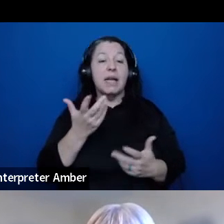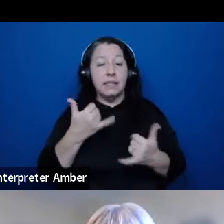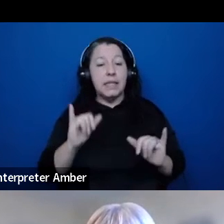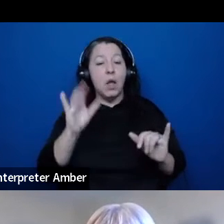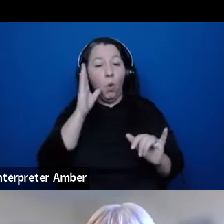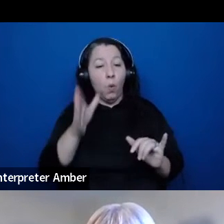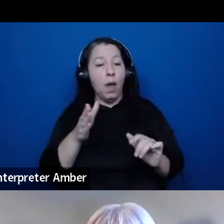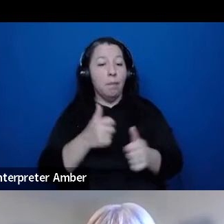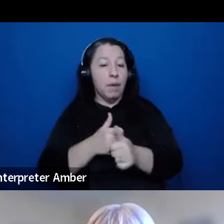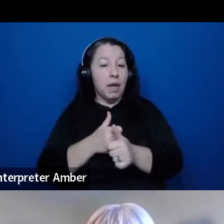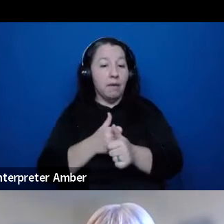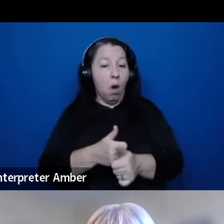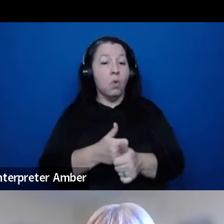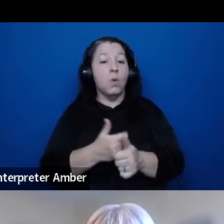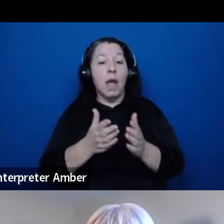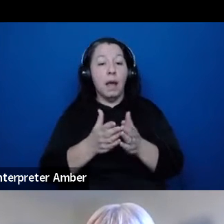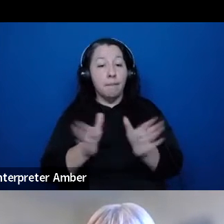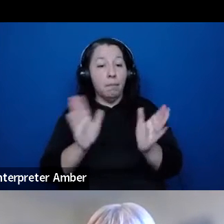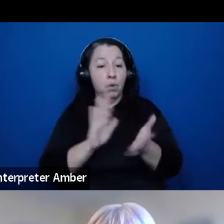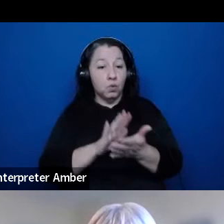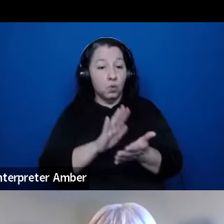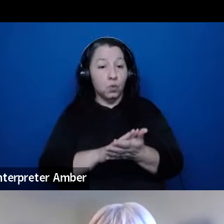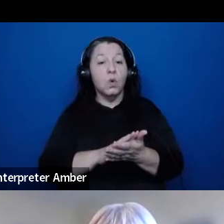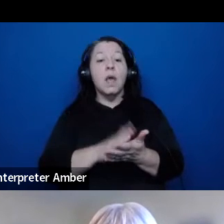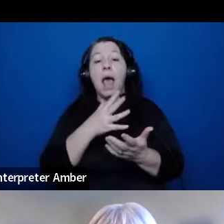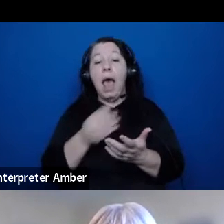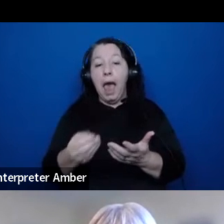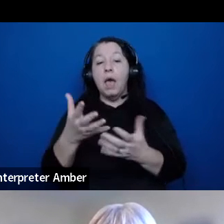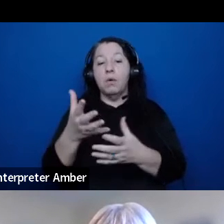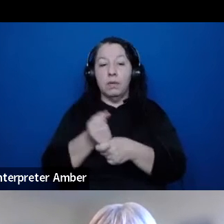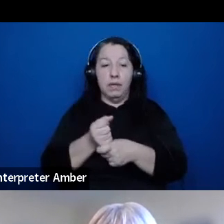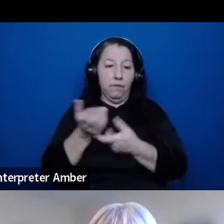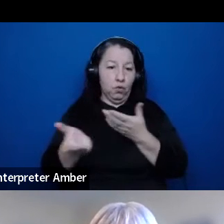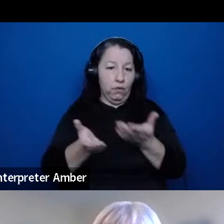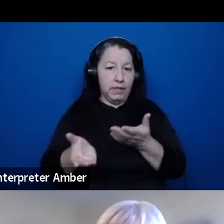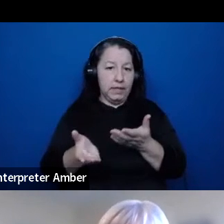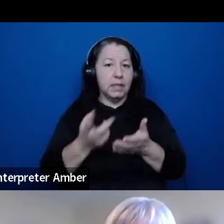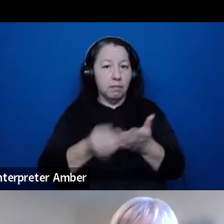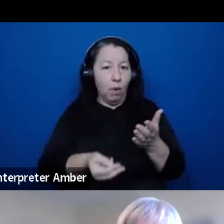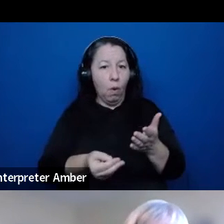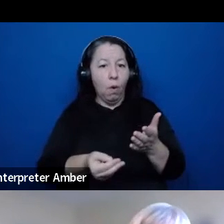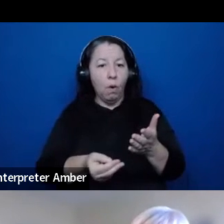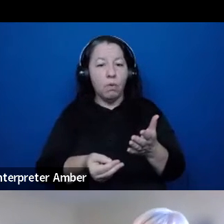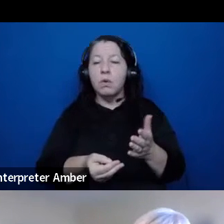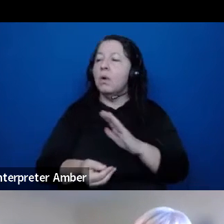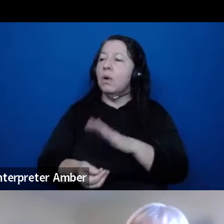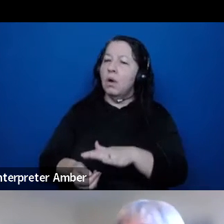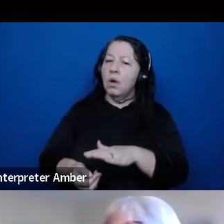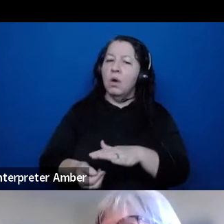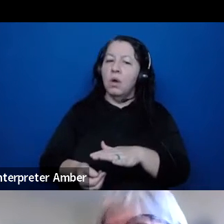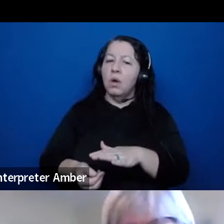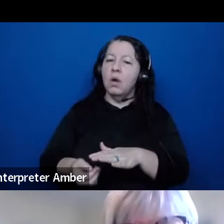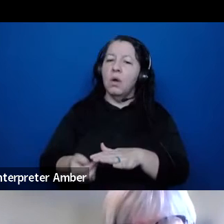school and be able to receive those services. So, I think that's albeit with less